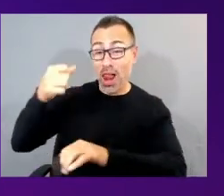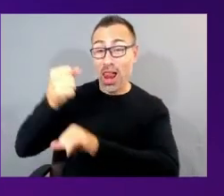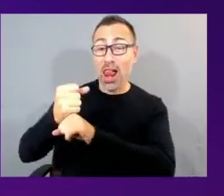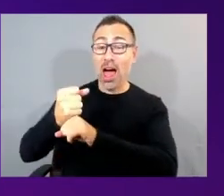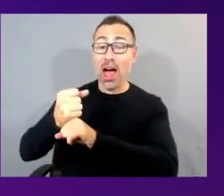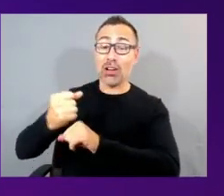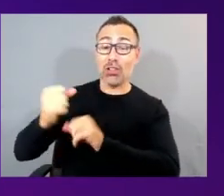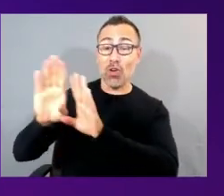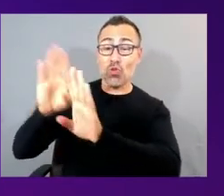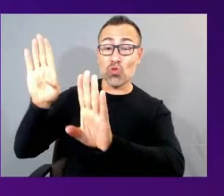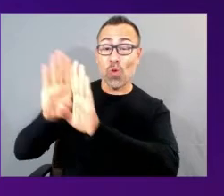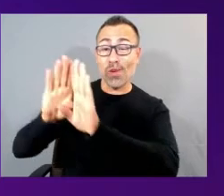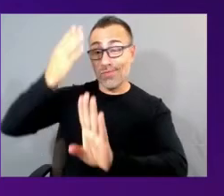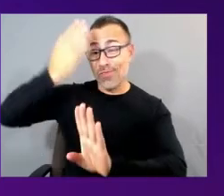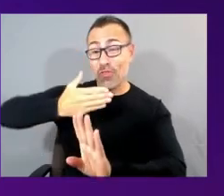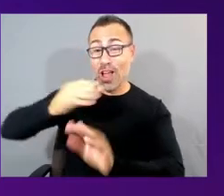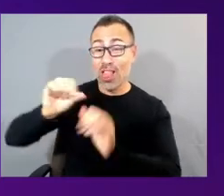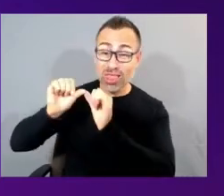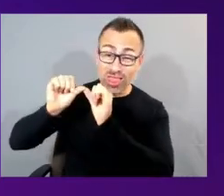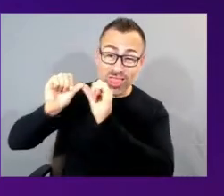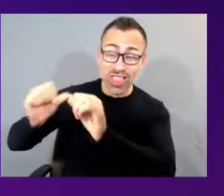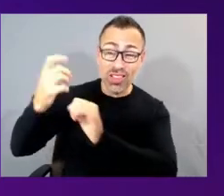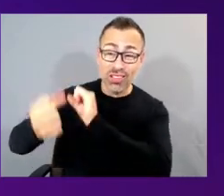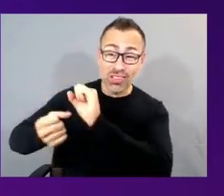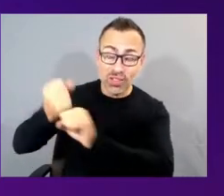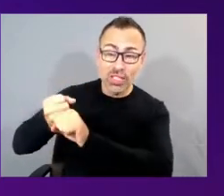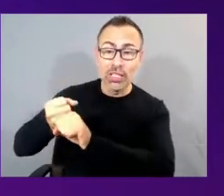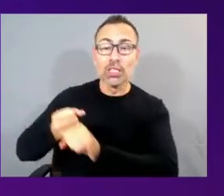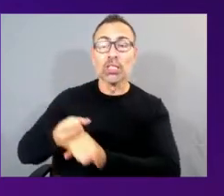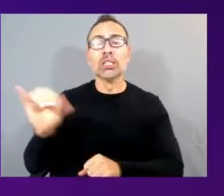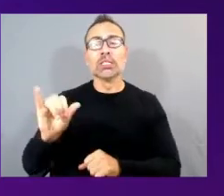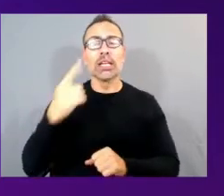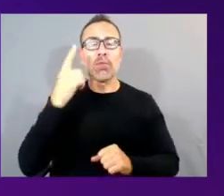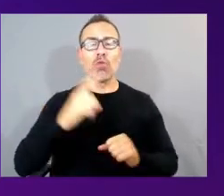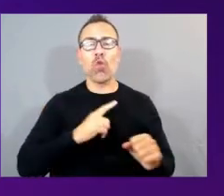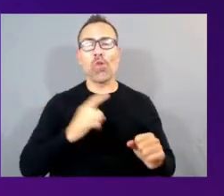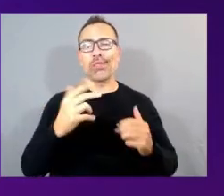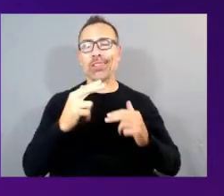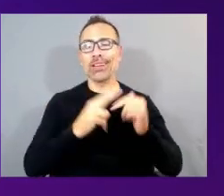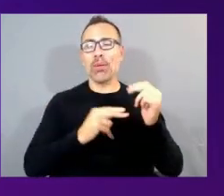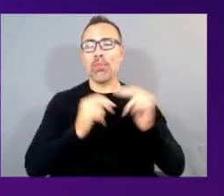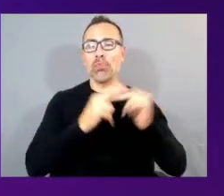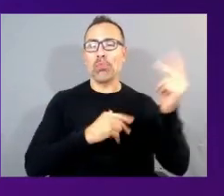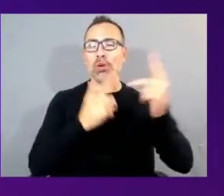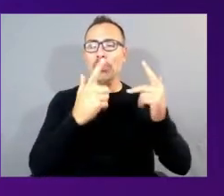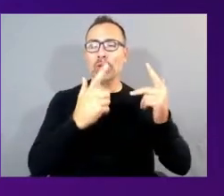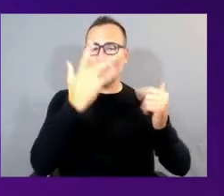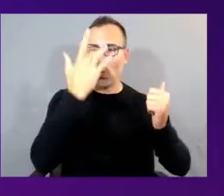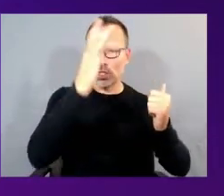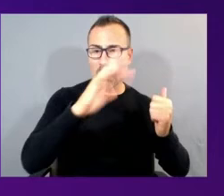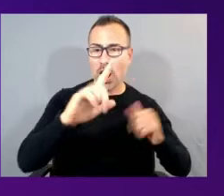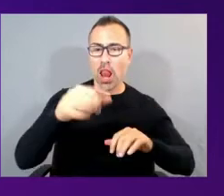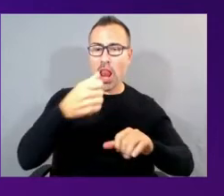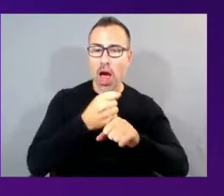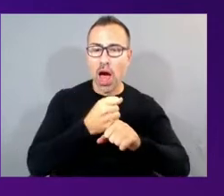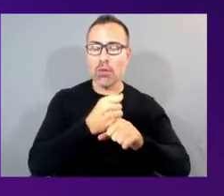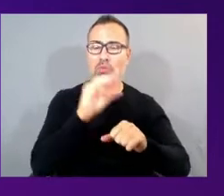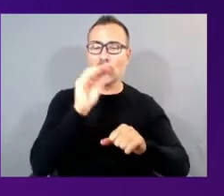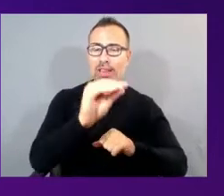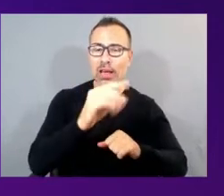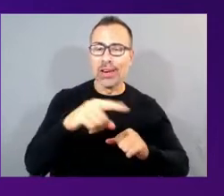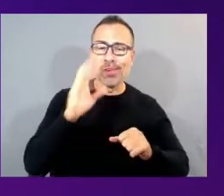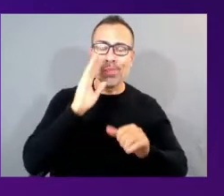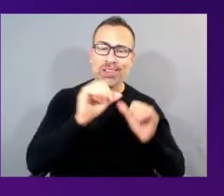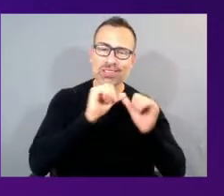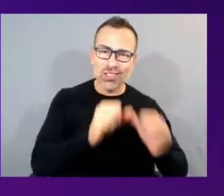building products actually. Once you put a lock in a smart building, it's going to be there for 20, 30 years. So the question comes down to, how